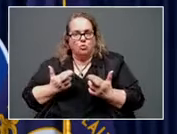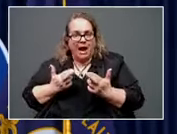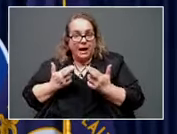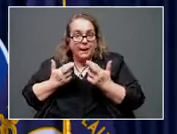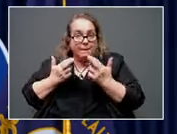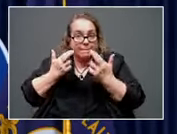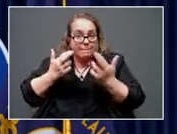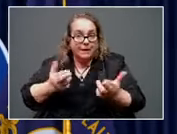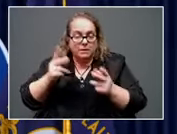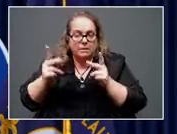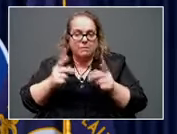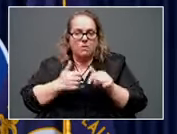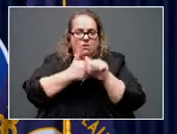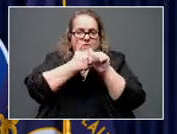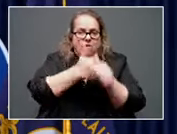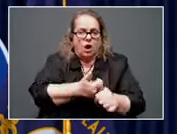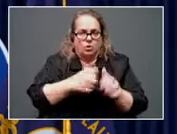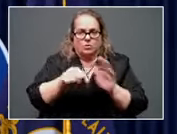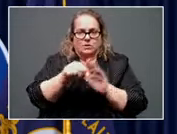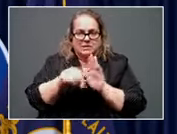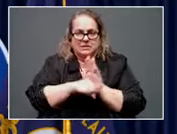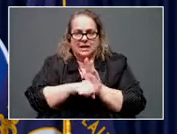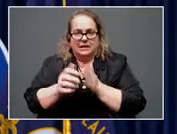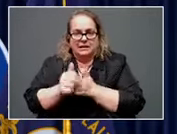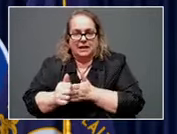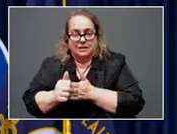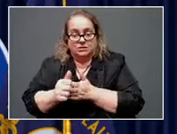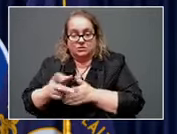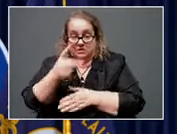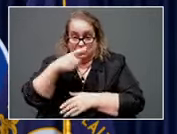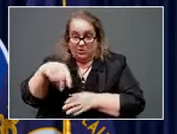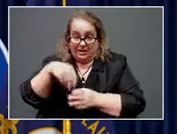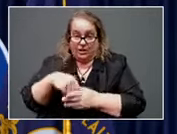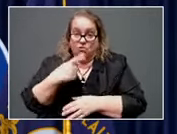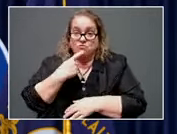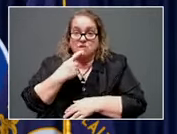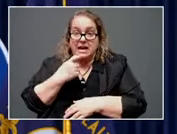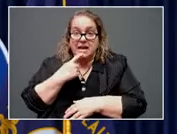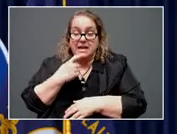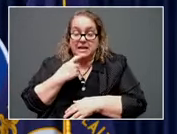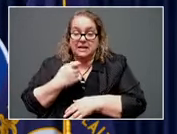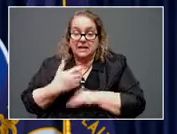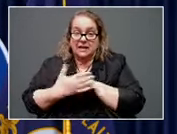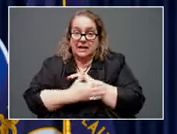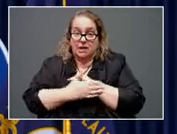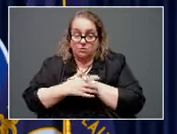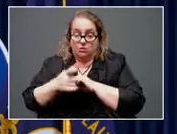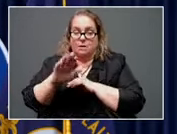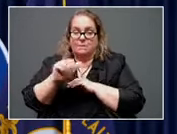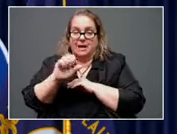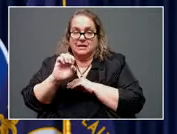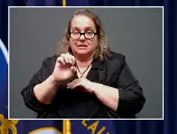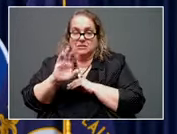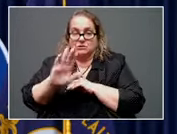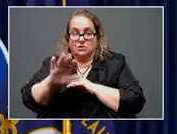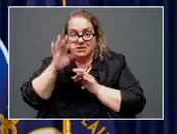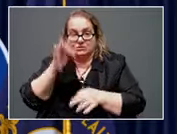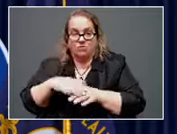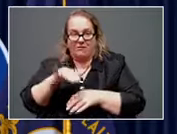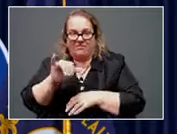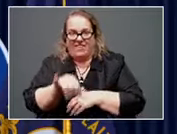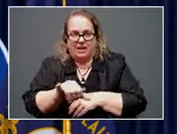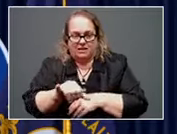the state guidance, that they see they're in a red county and they base their decisions on that. Now, we've been